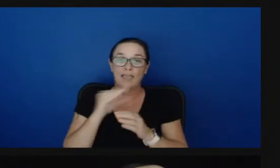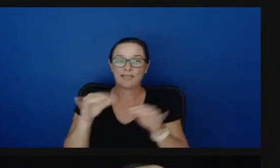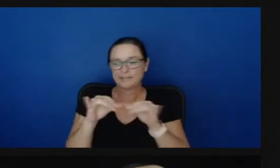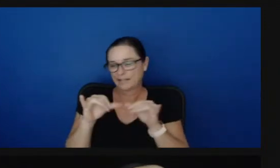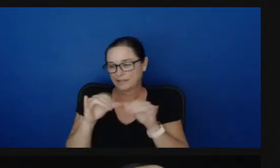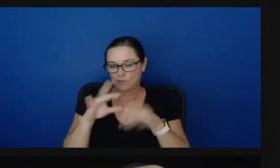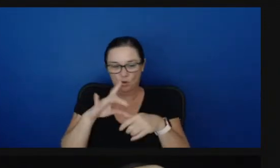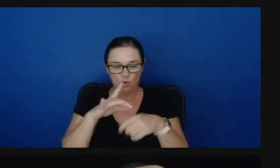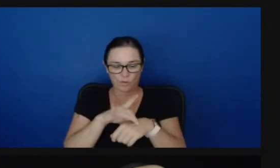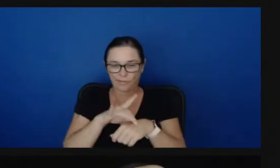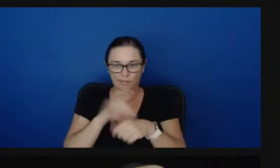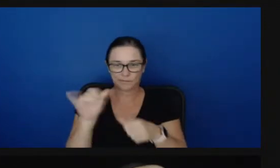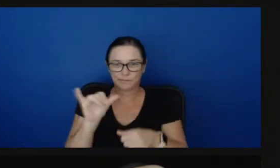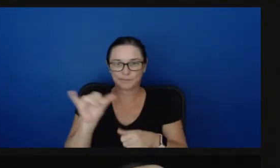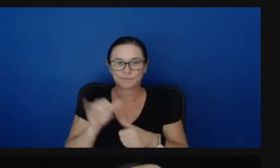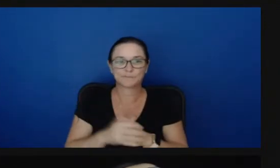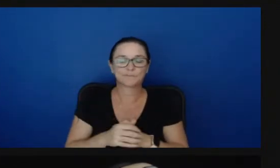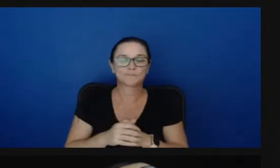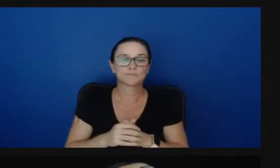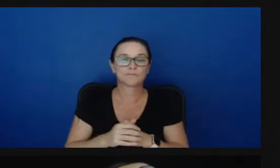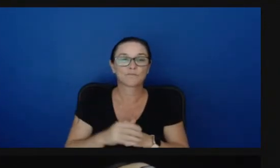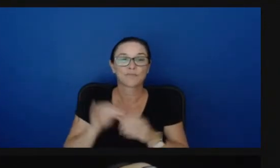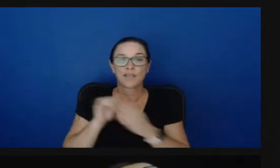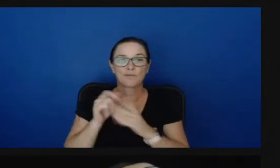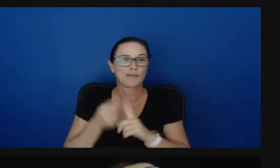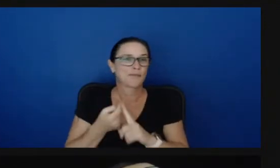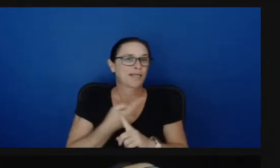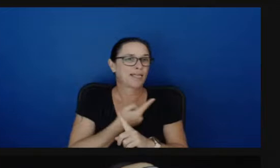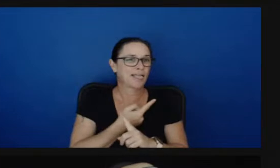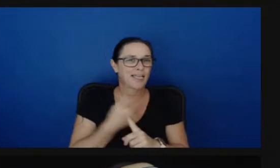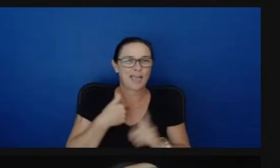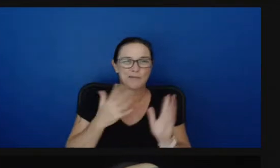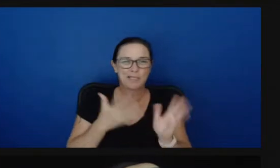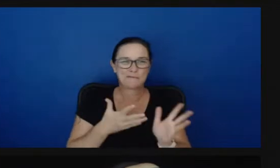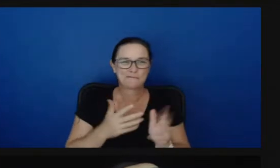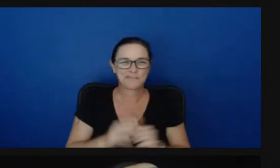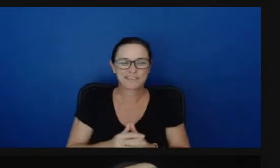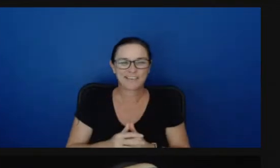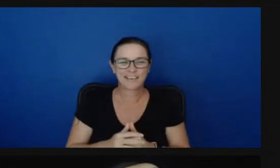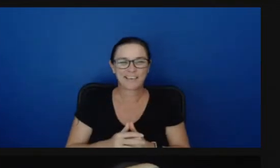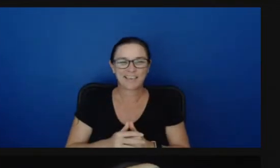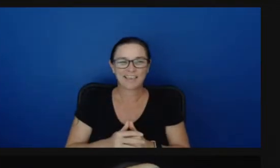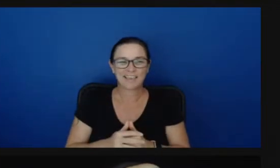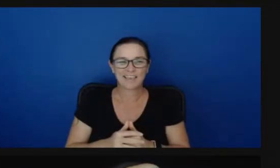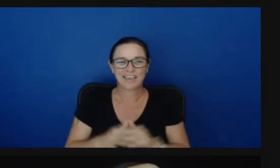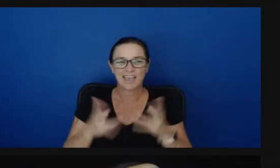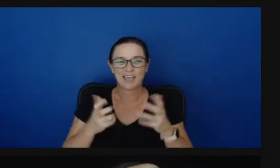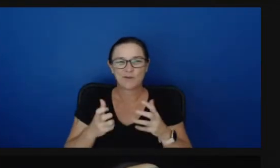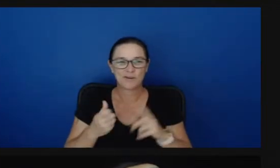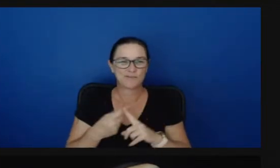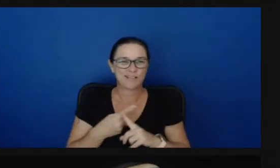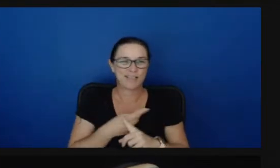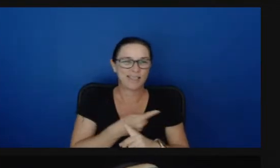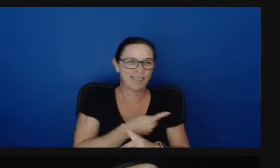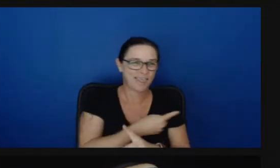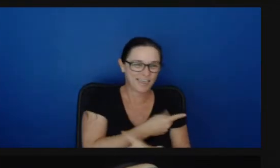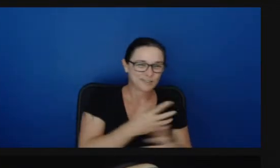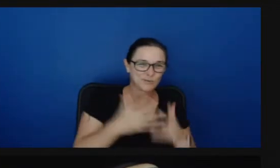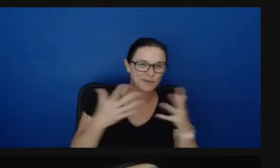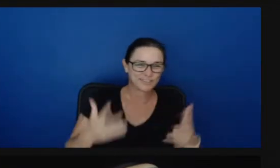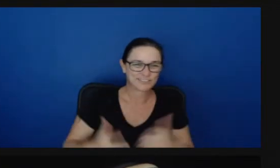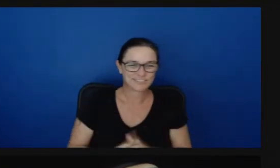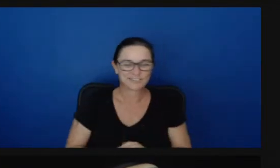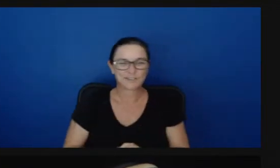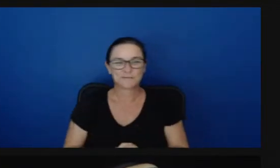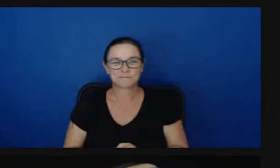So that was a little detour there. I will leave it at that. There's a lot more I could talk about this, but I don't want to take us too much further here